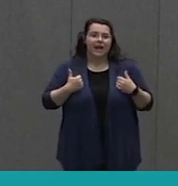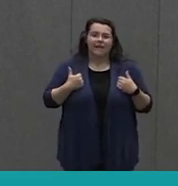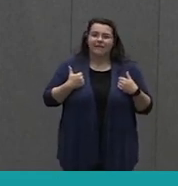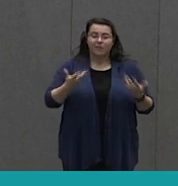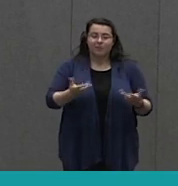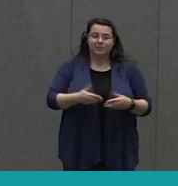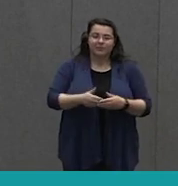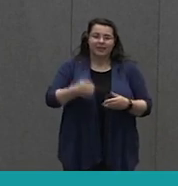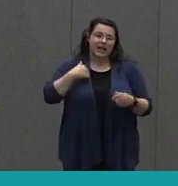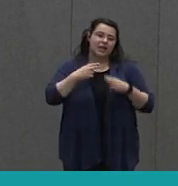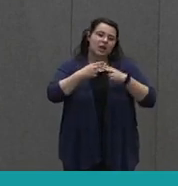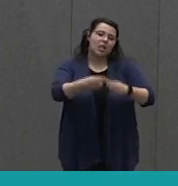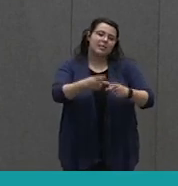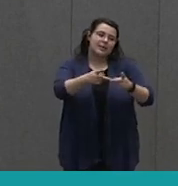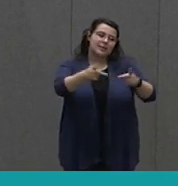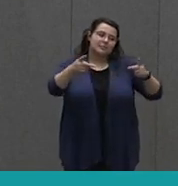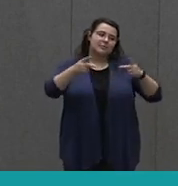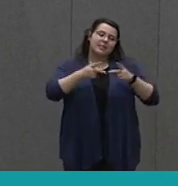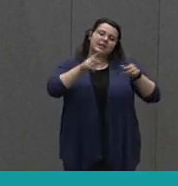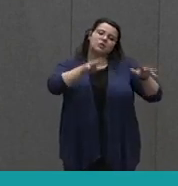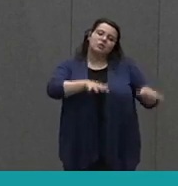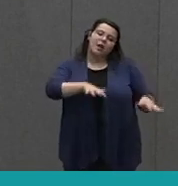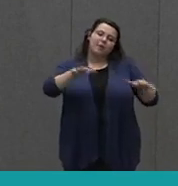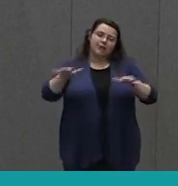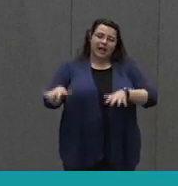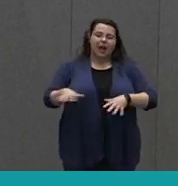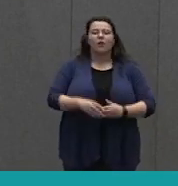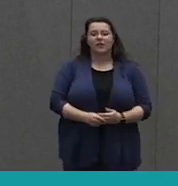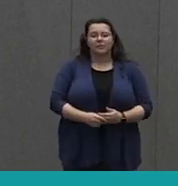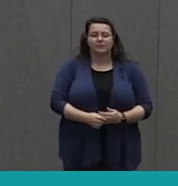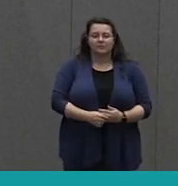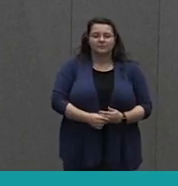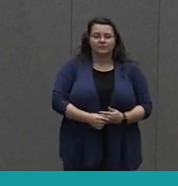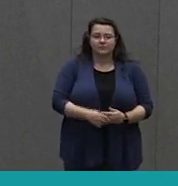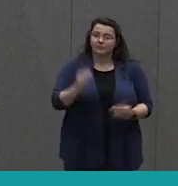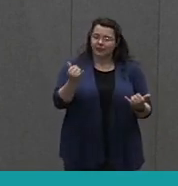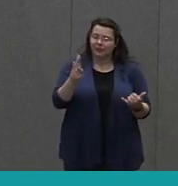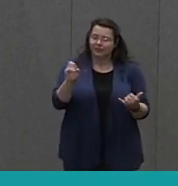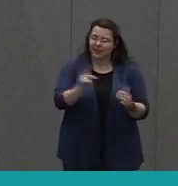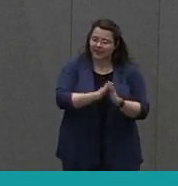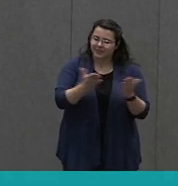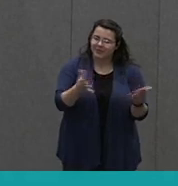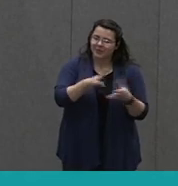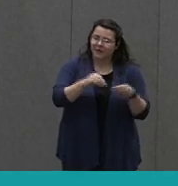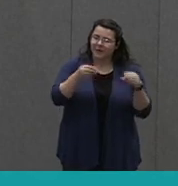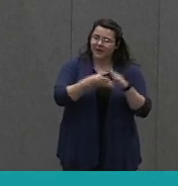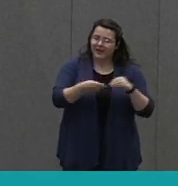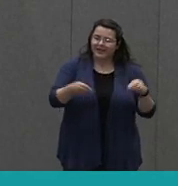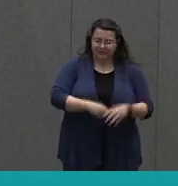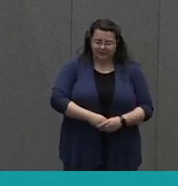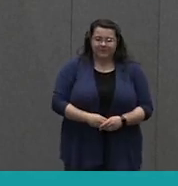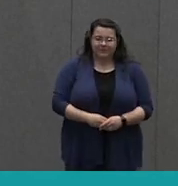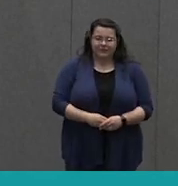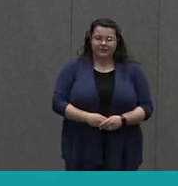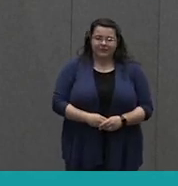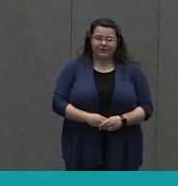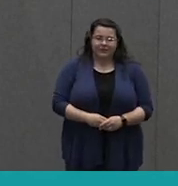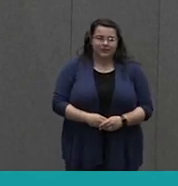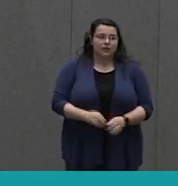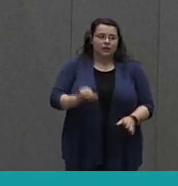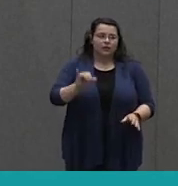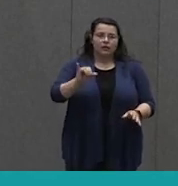space just for you to calm down. Maybe you could have a stuffed animal and maybe a pillow,